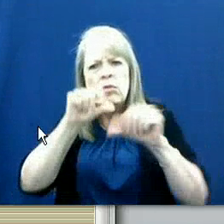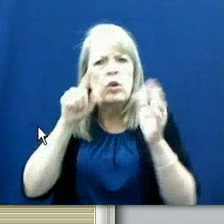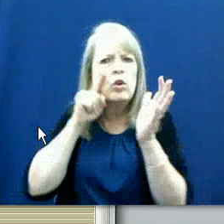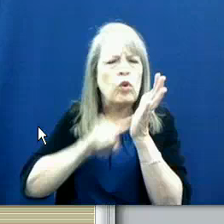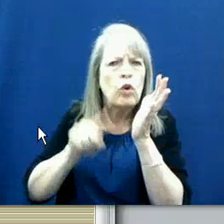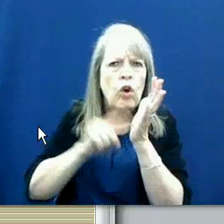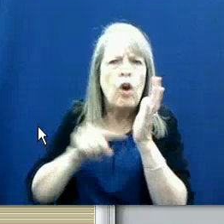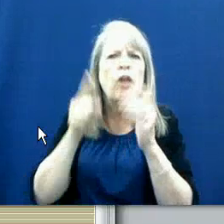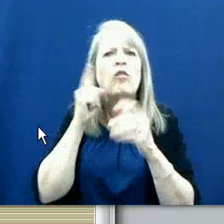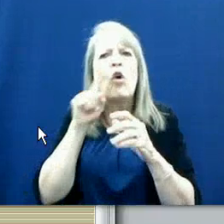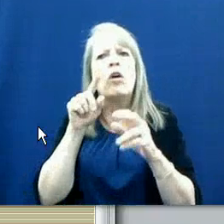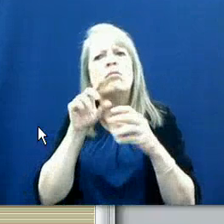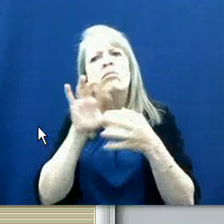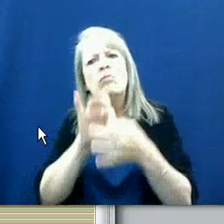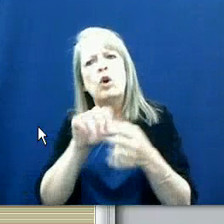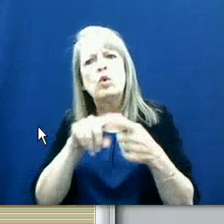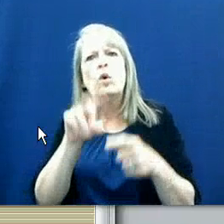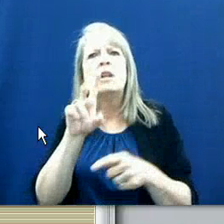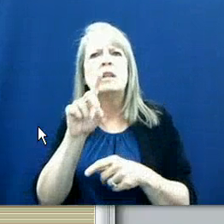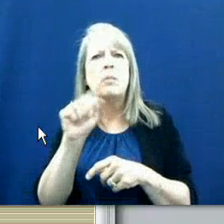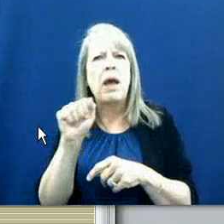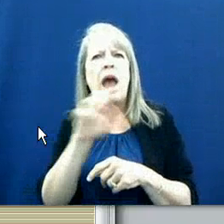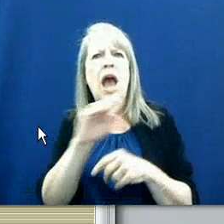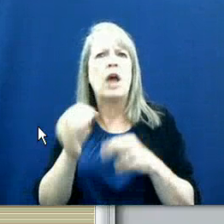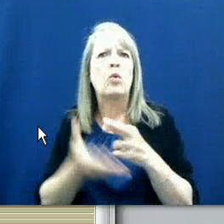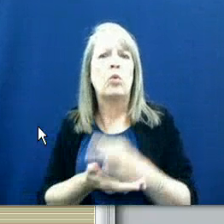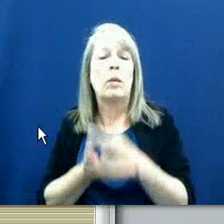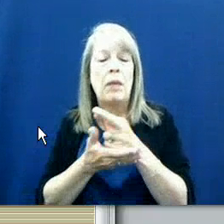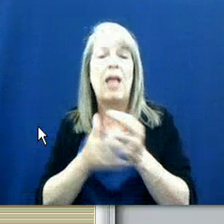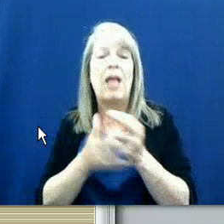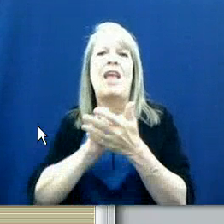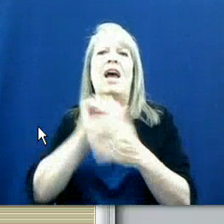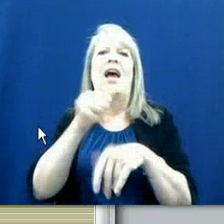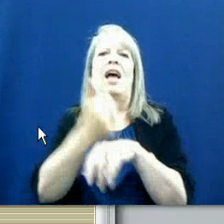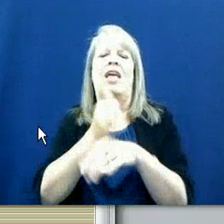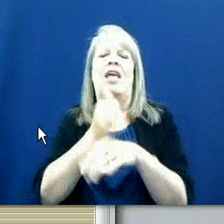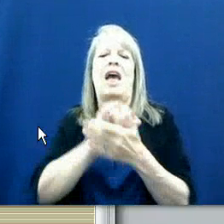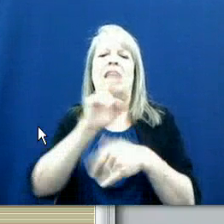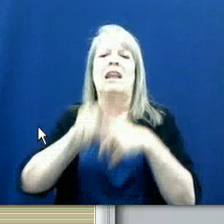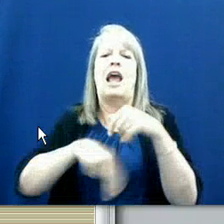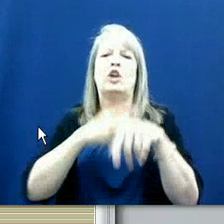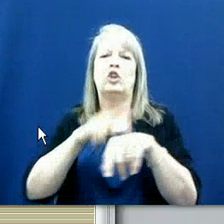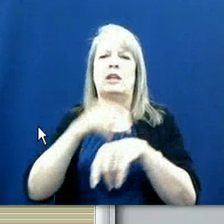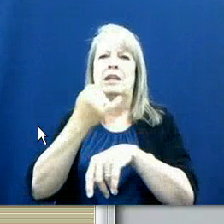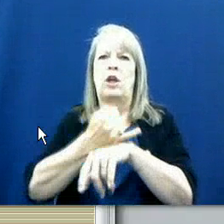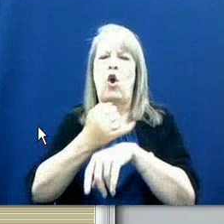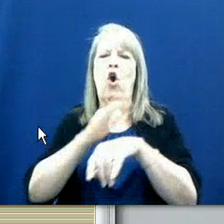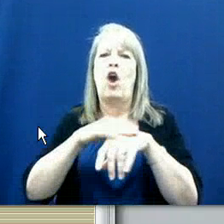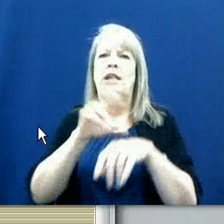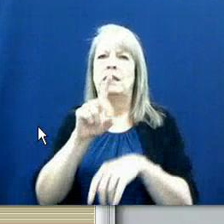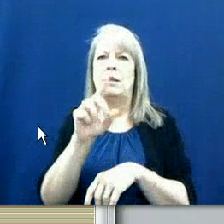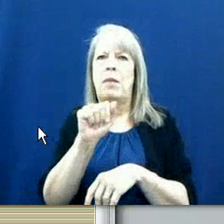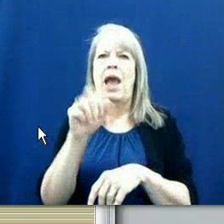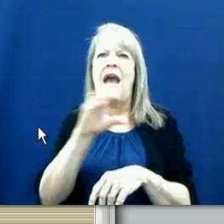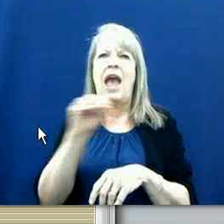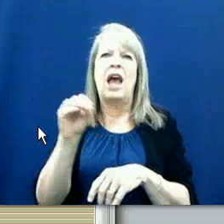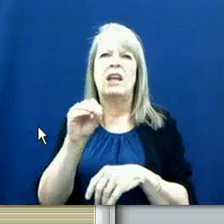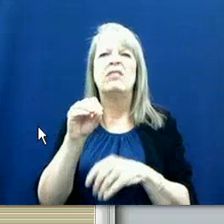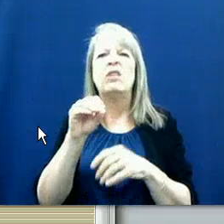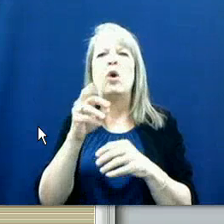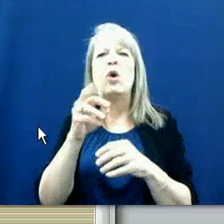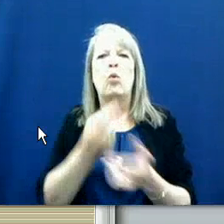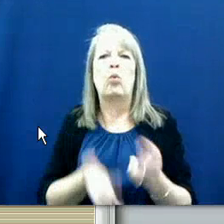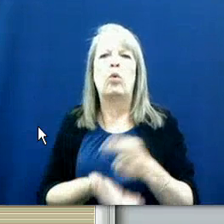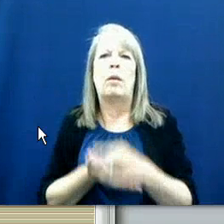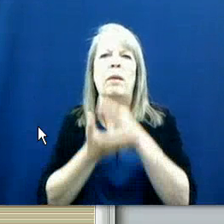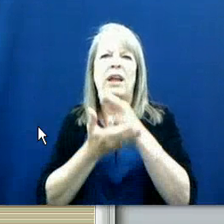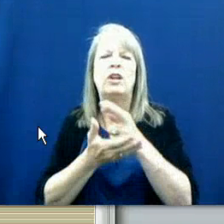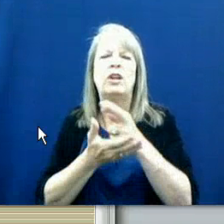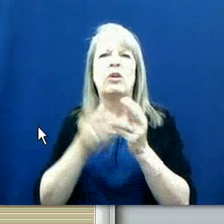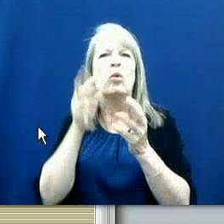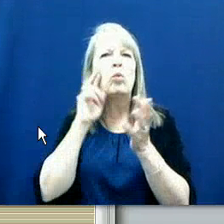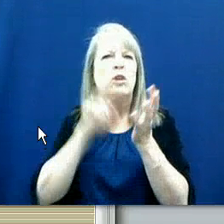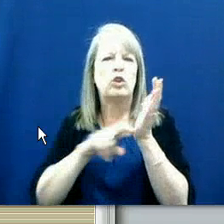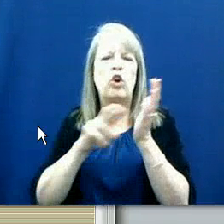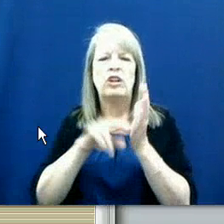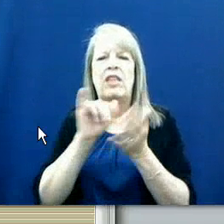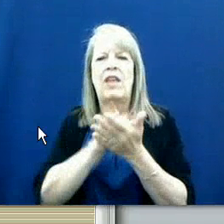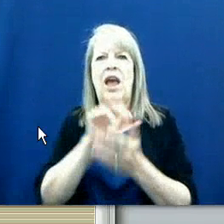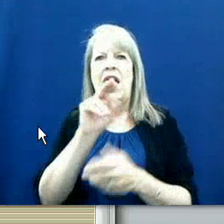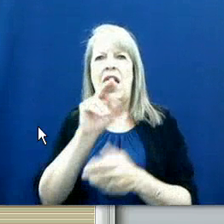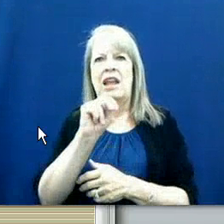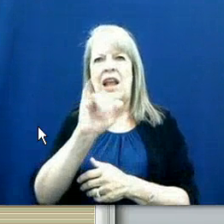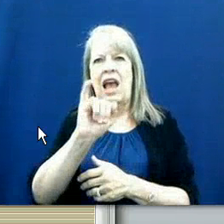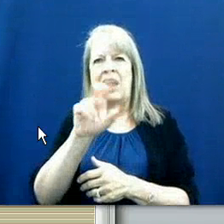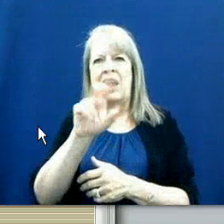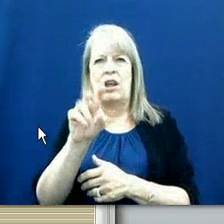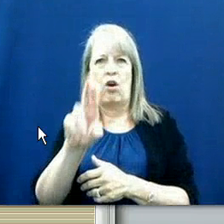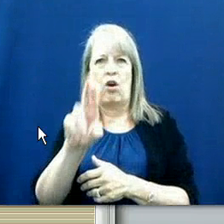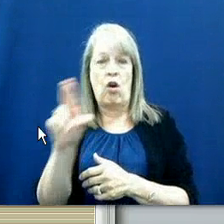rehabilitation, eventually leading to the National Institute on Disability and Rehabilitation Research, or NIDR. These